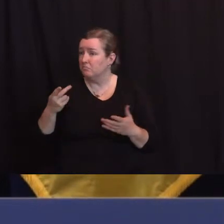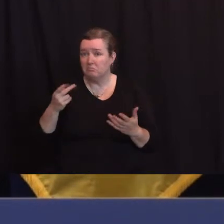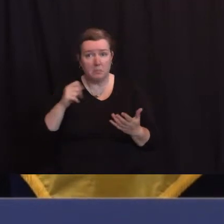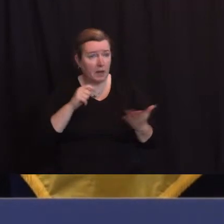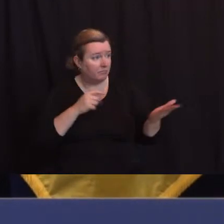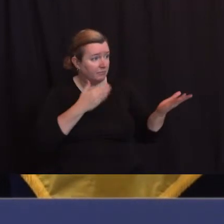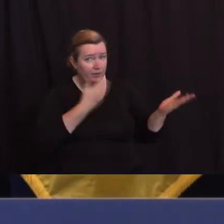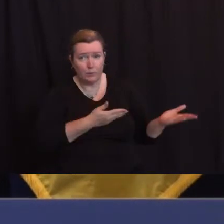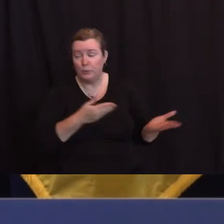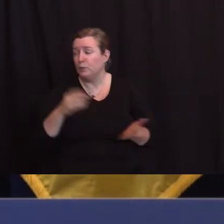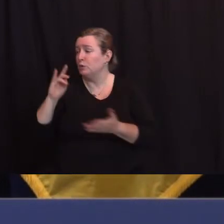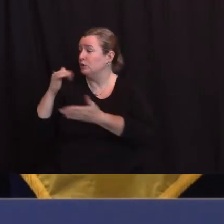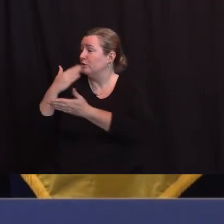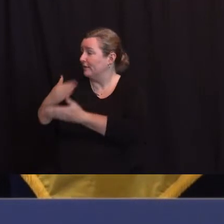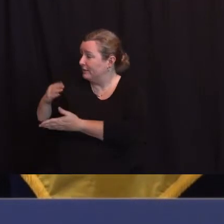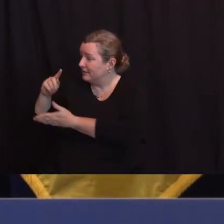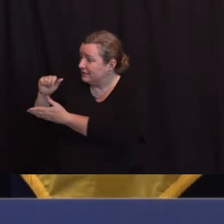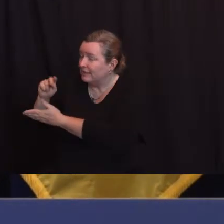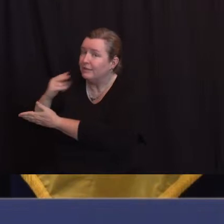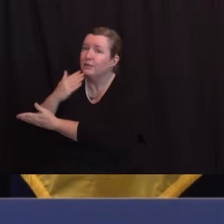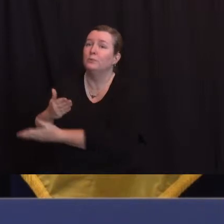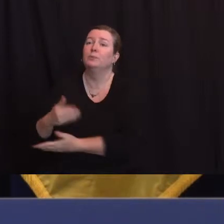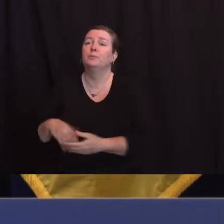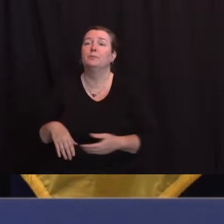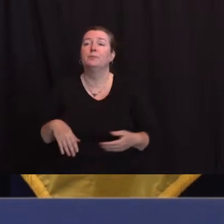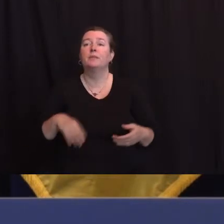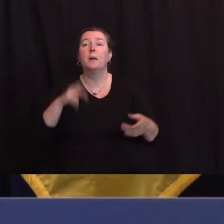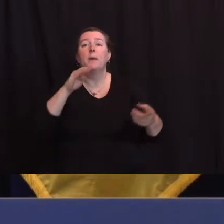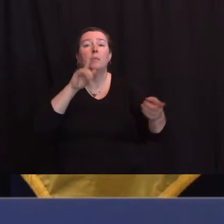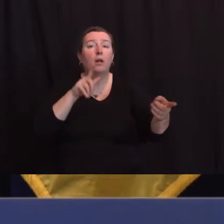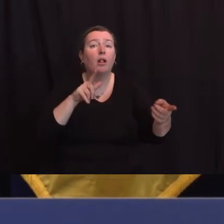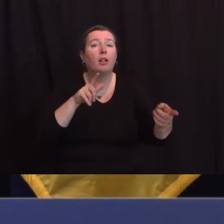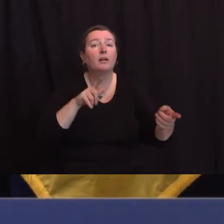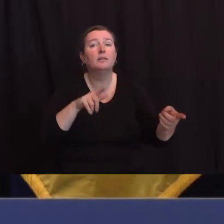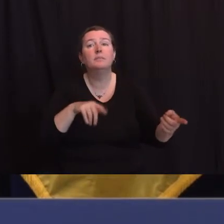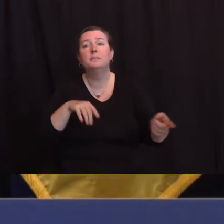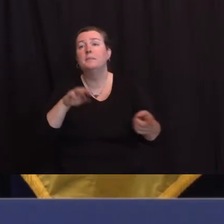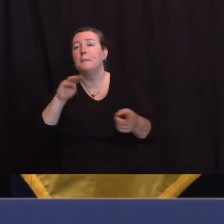you. Paramel, Mahan, Tammy, as always,